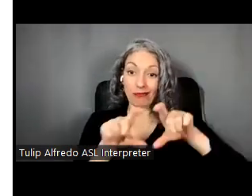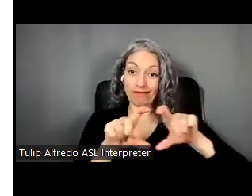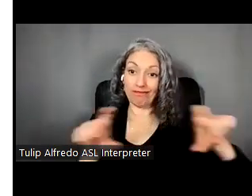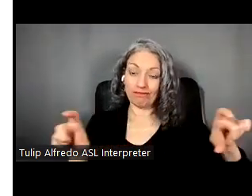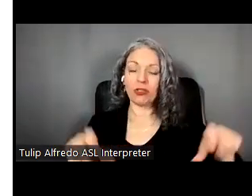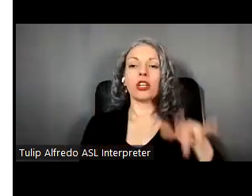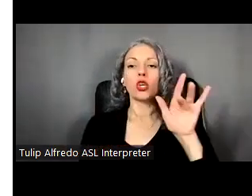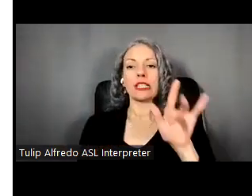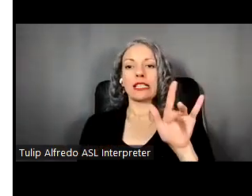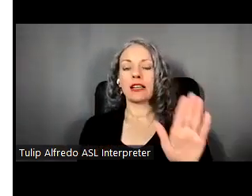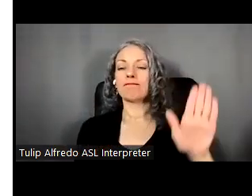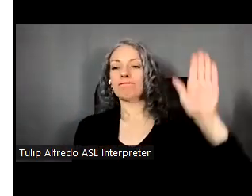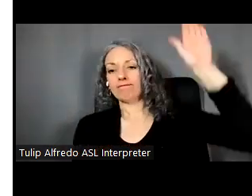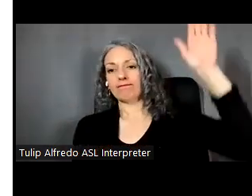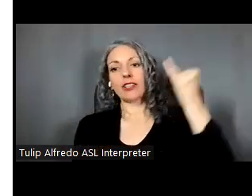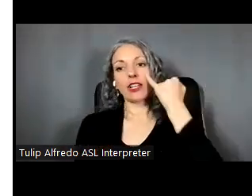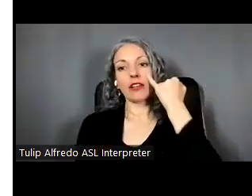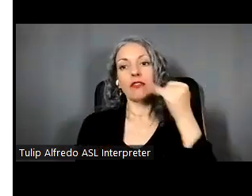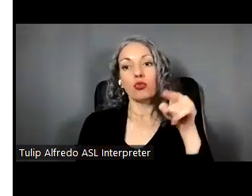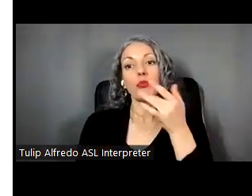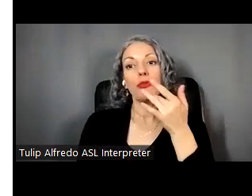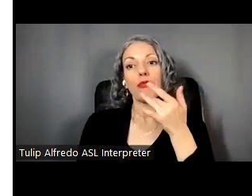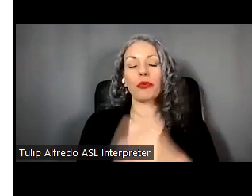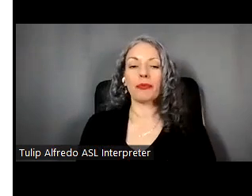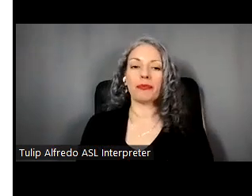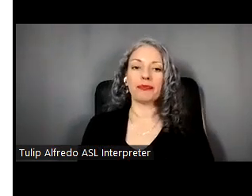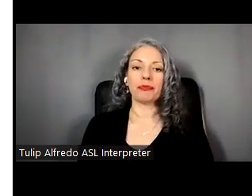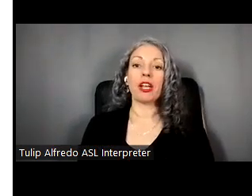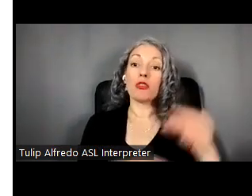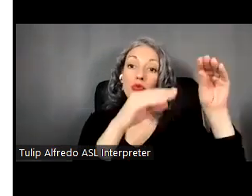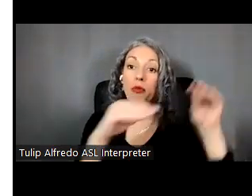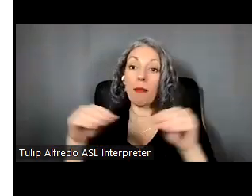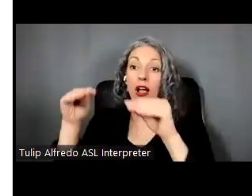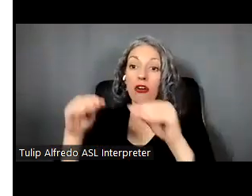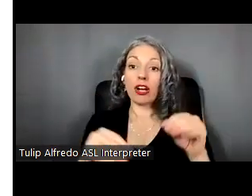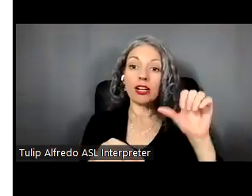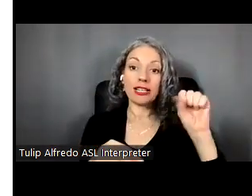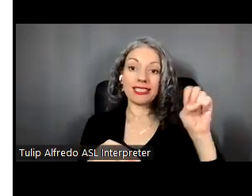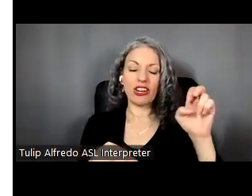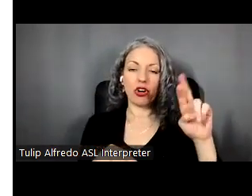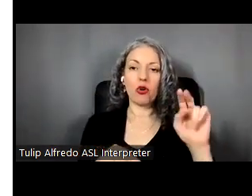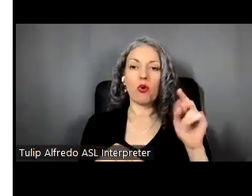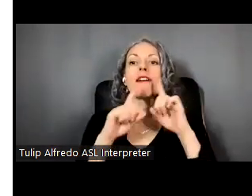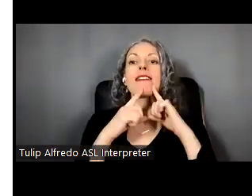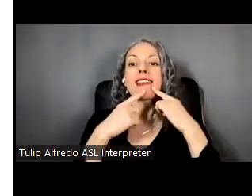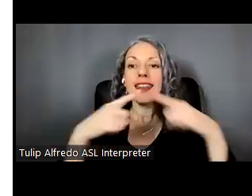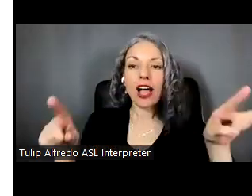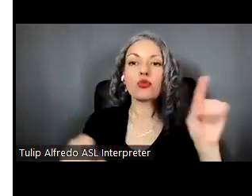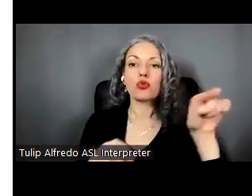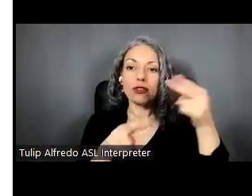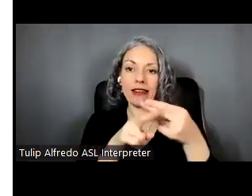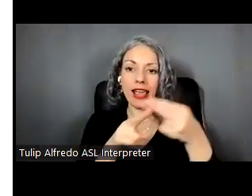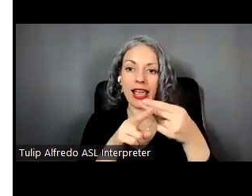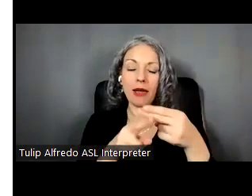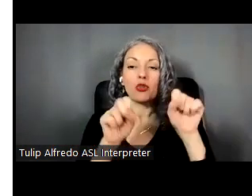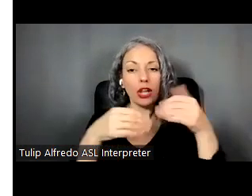the raise hand icon. And then the moderator at that time, Sarah, will announce your name and unmute your line.